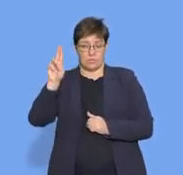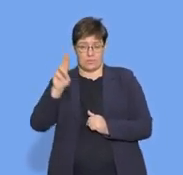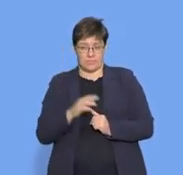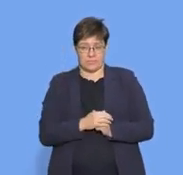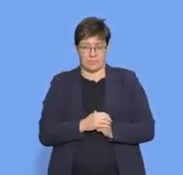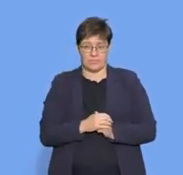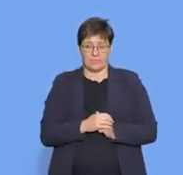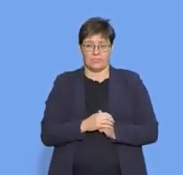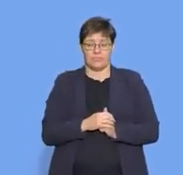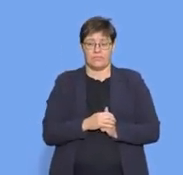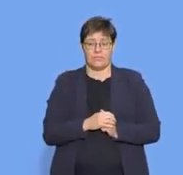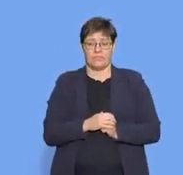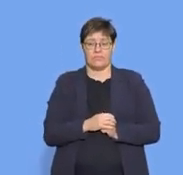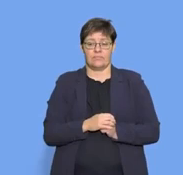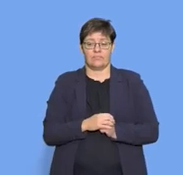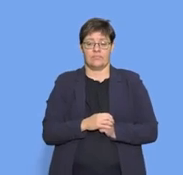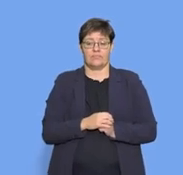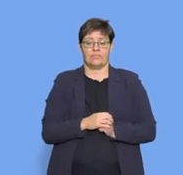305,5. So this is